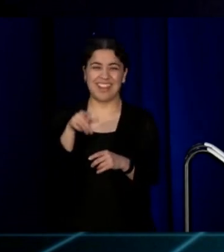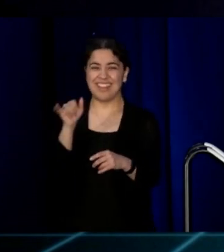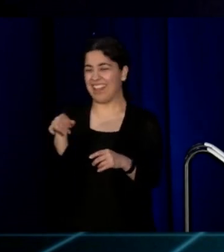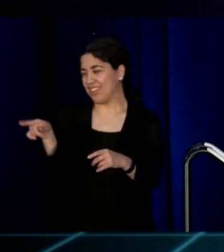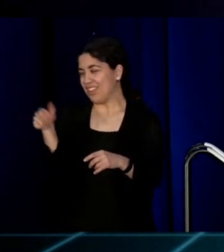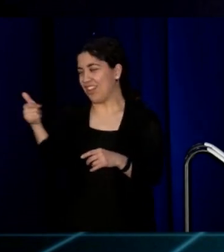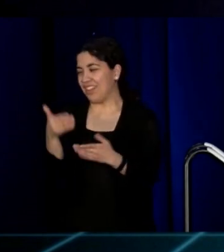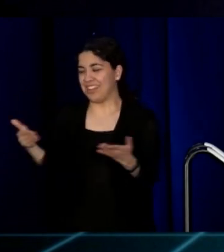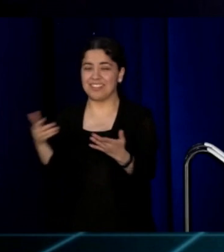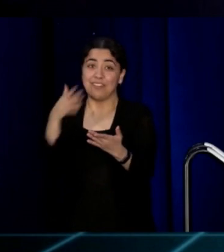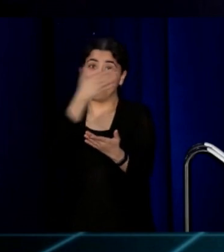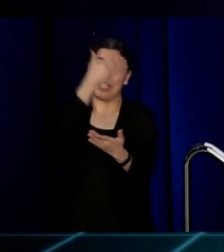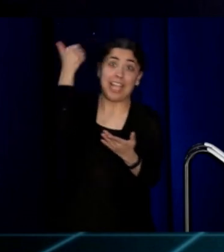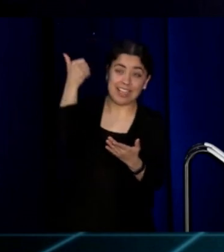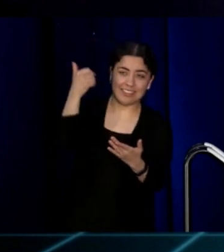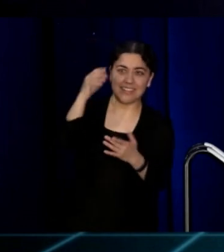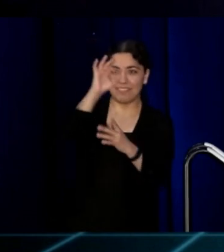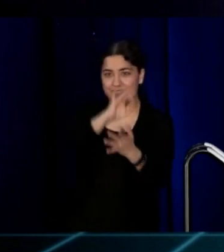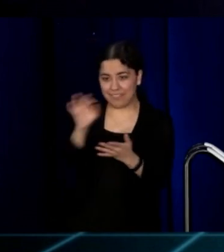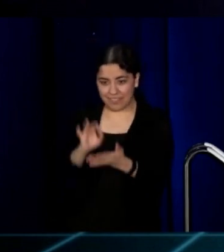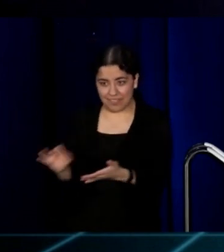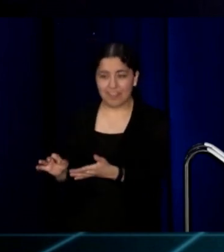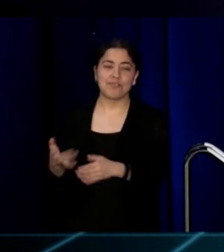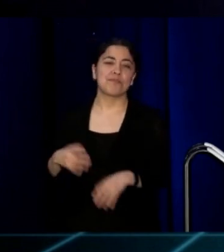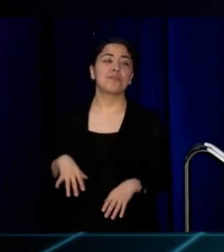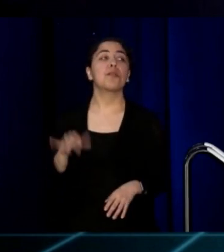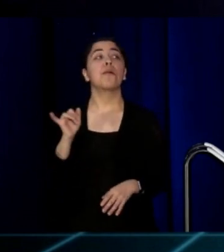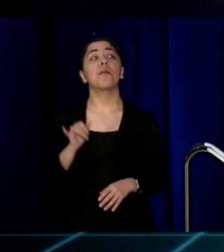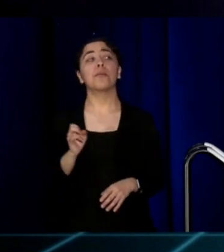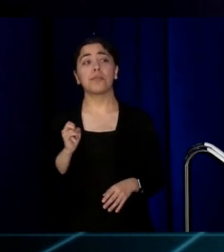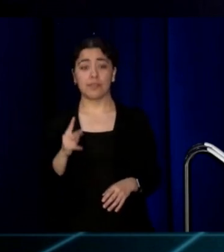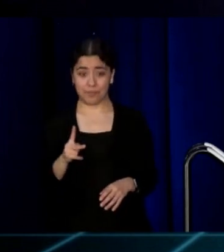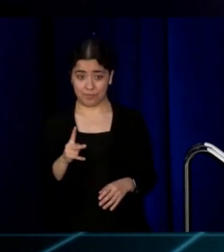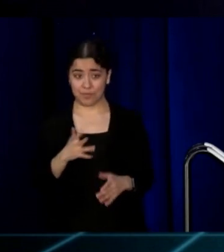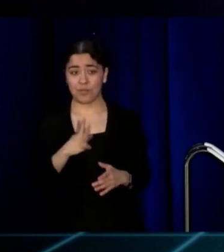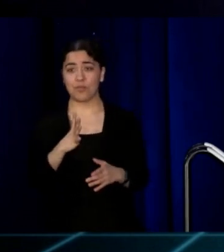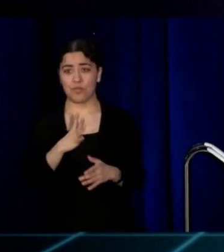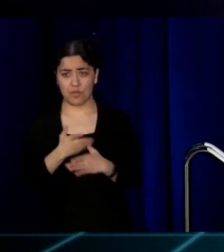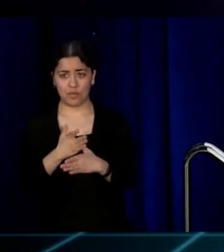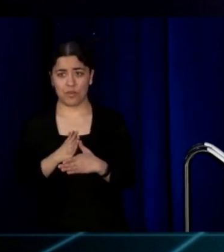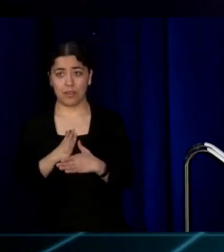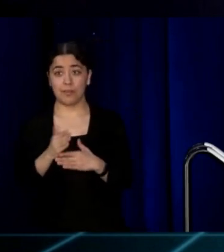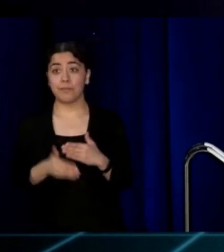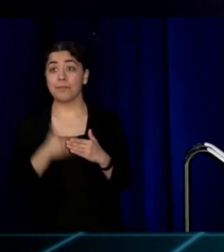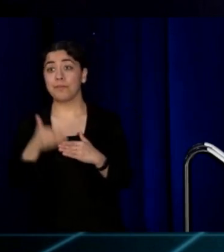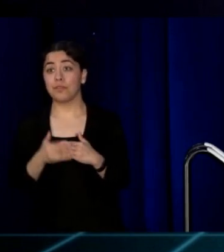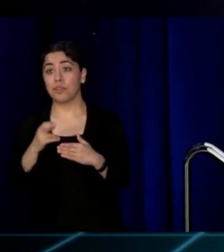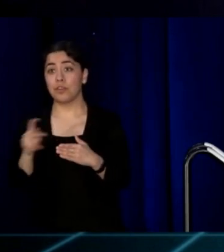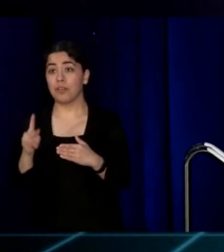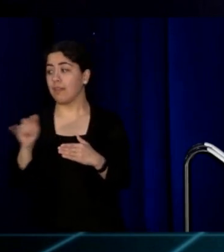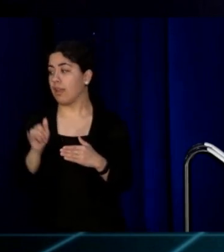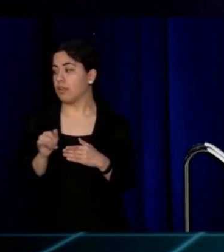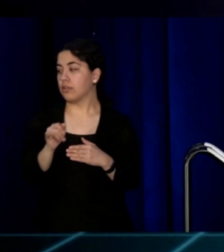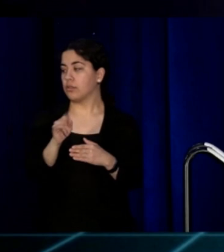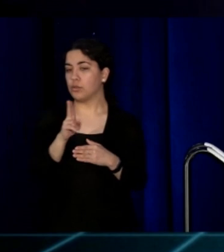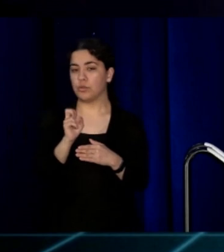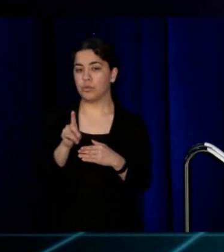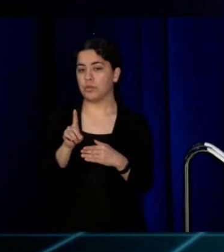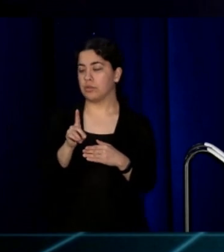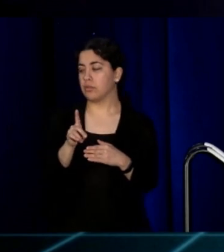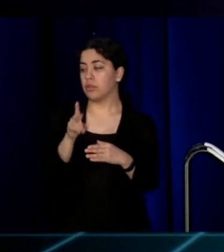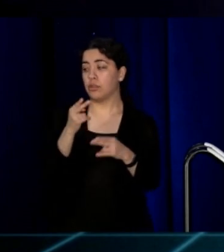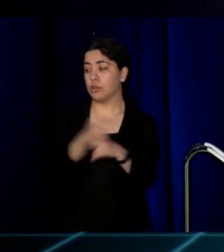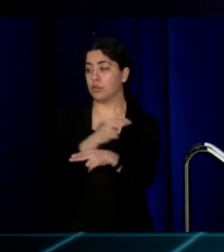ideas. So that's why it's called that. Okay. Yeah. All right. Let's head on to the other hooks, like use debug value.